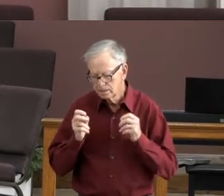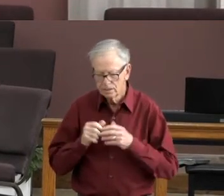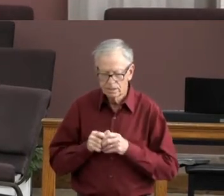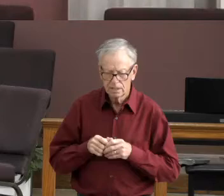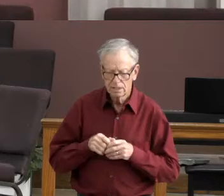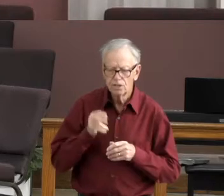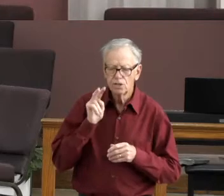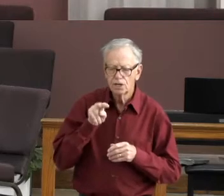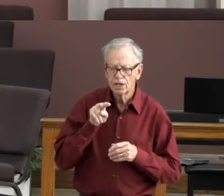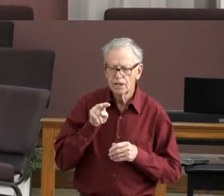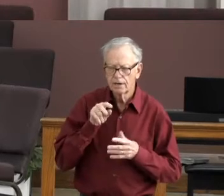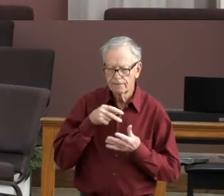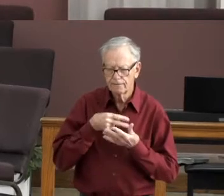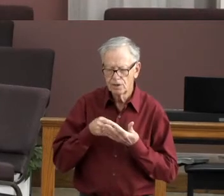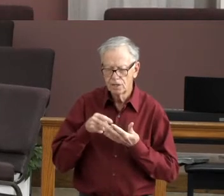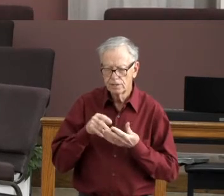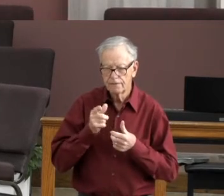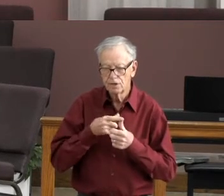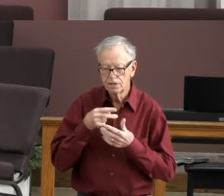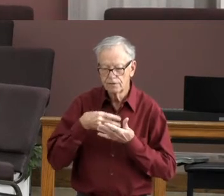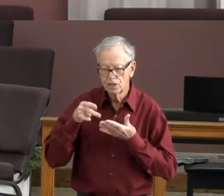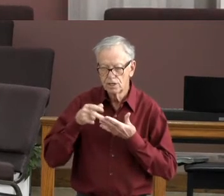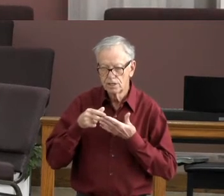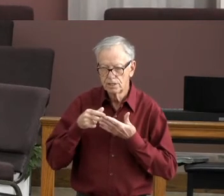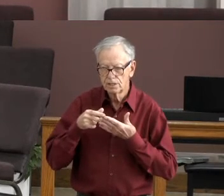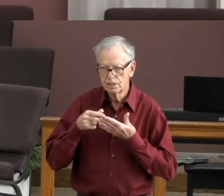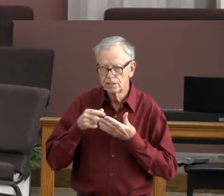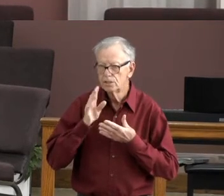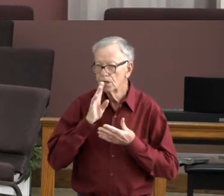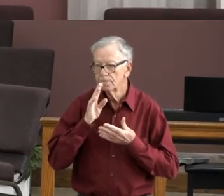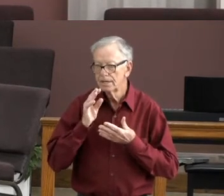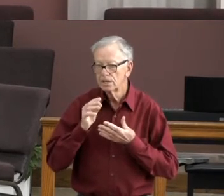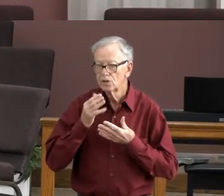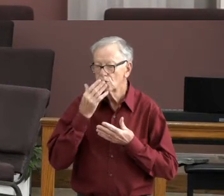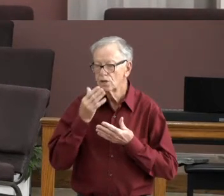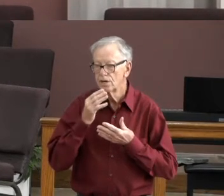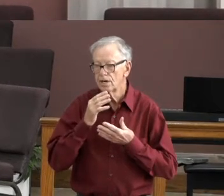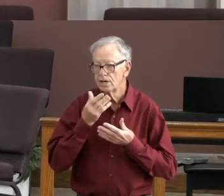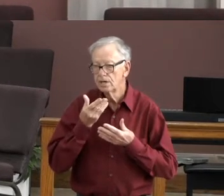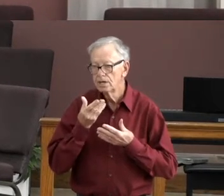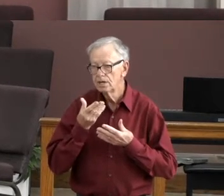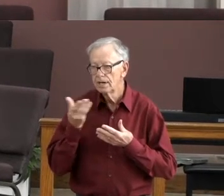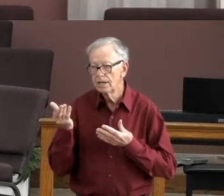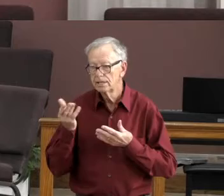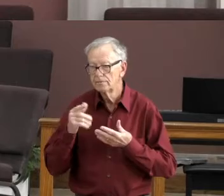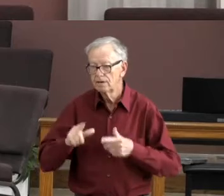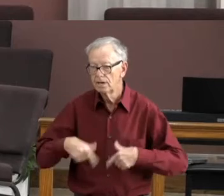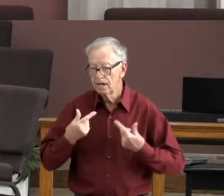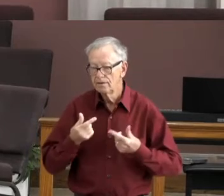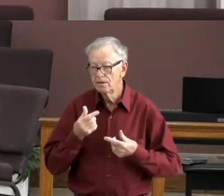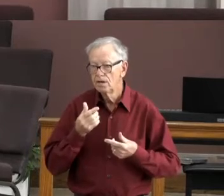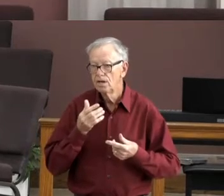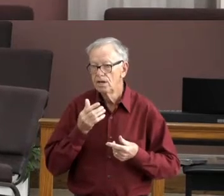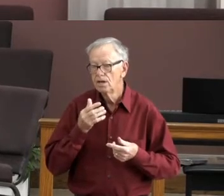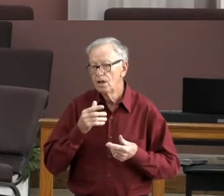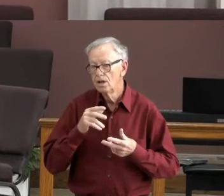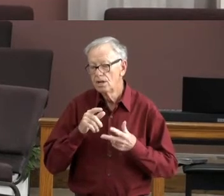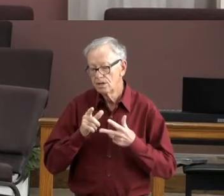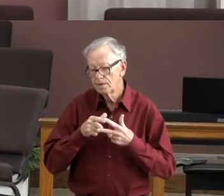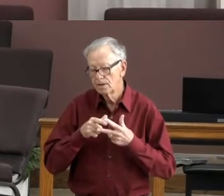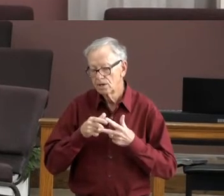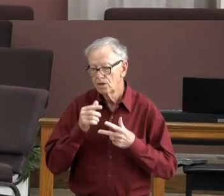looking at the verses. The first verse talks about the good times of life. The second verse talks about the bad times. Third